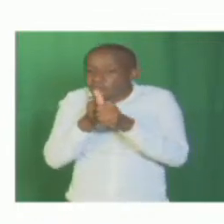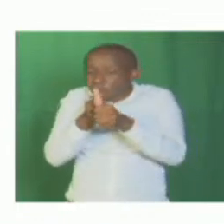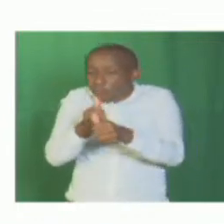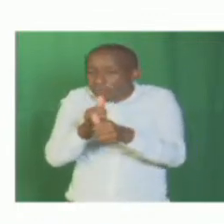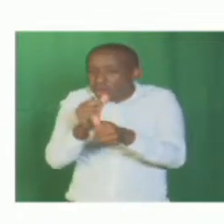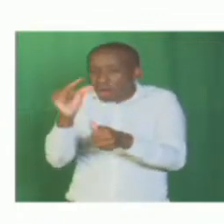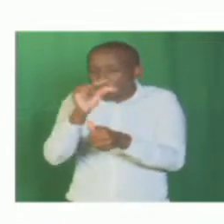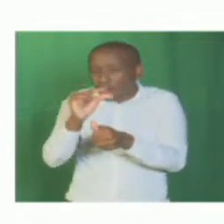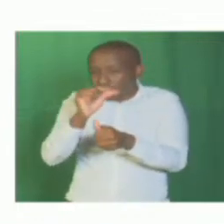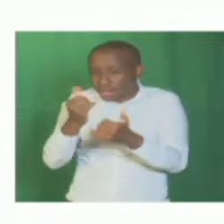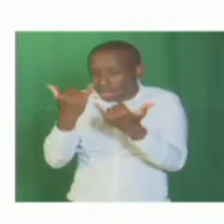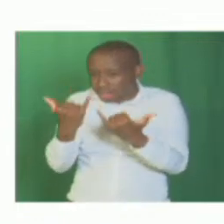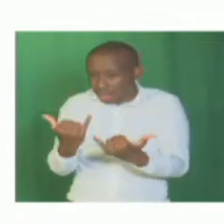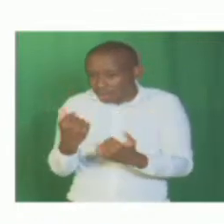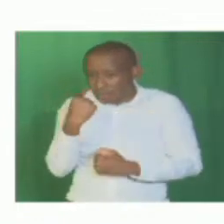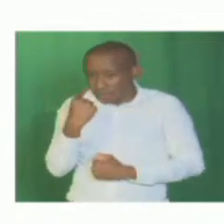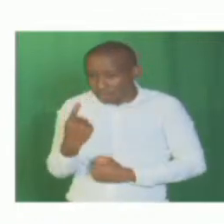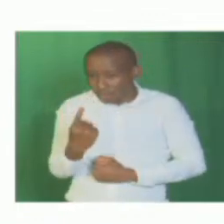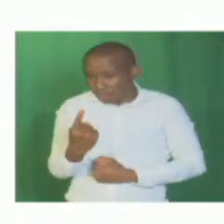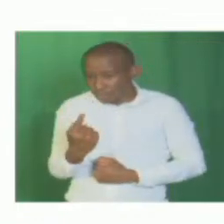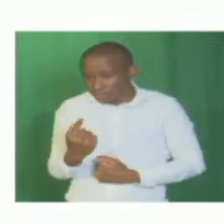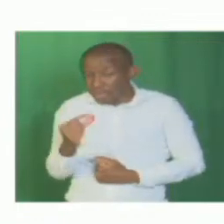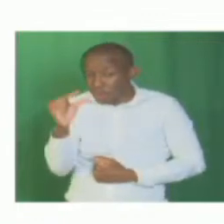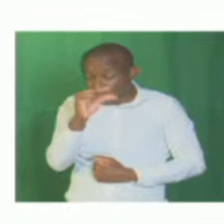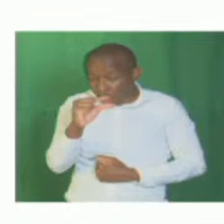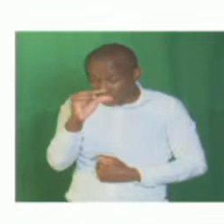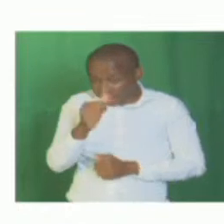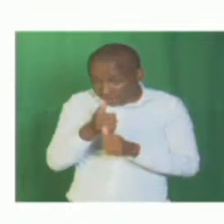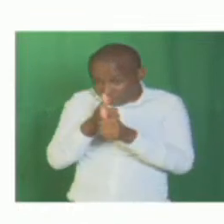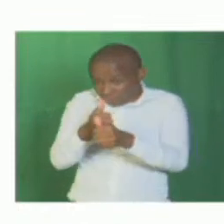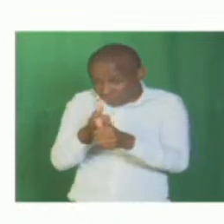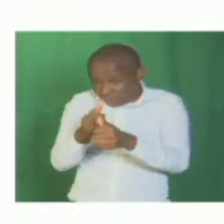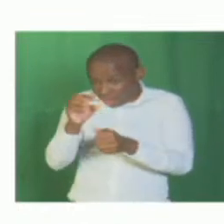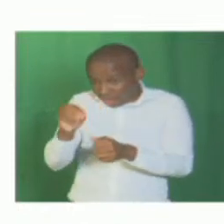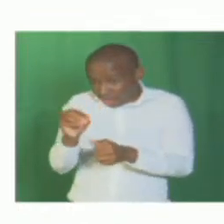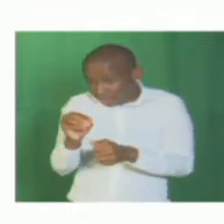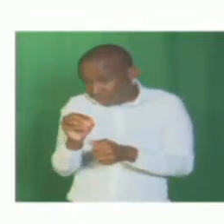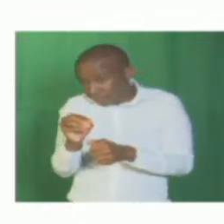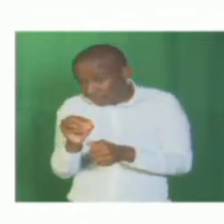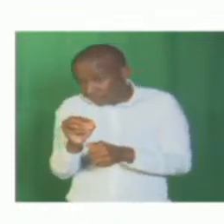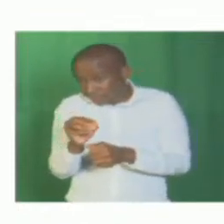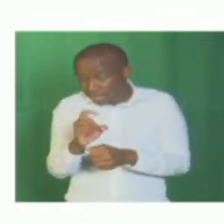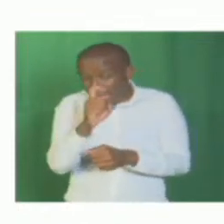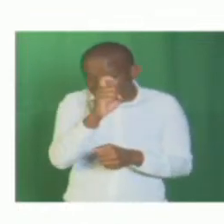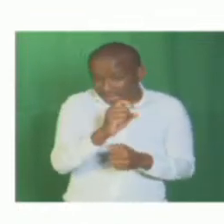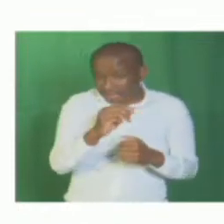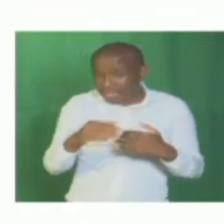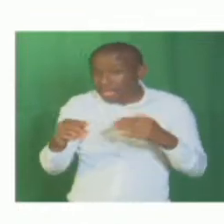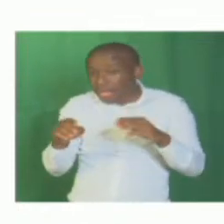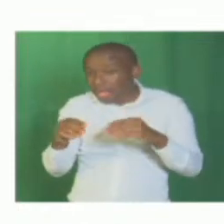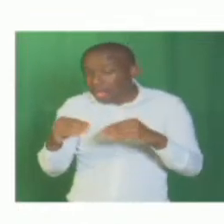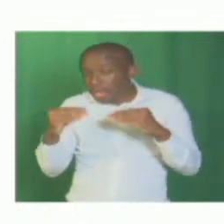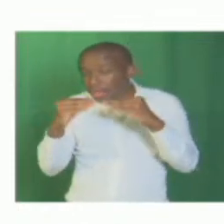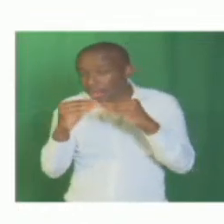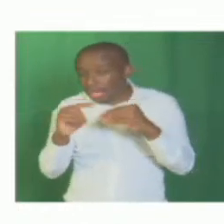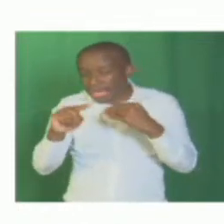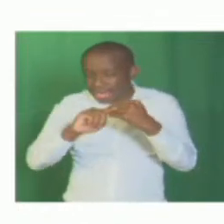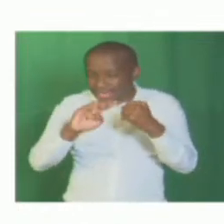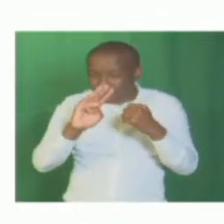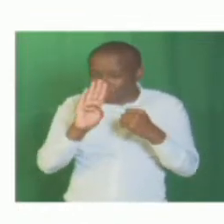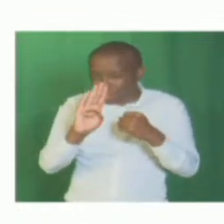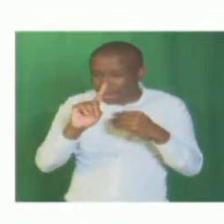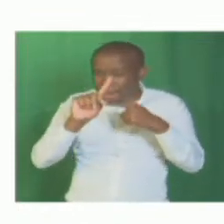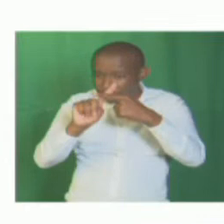quadratic equation. So the quadratic equation, remember, it is x is equals to negative b plus or